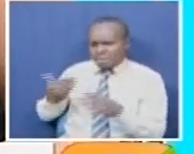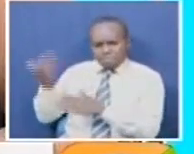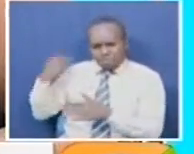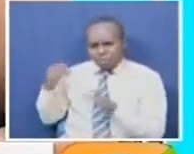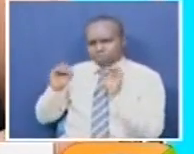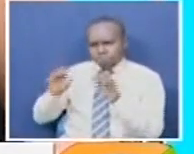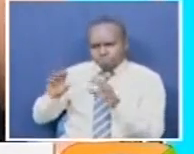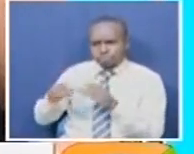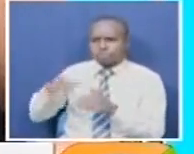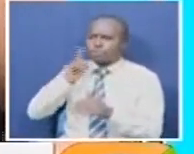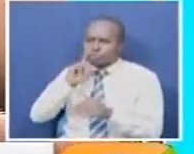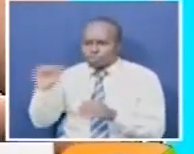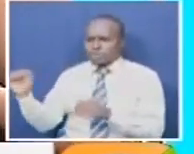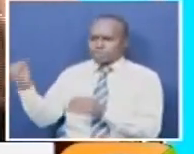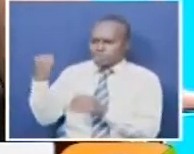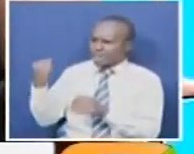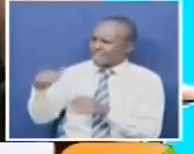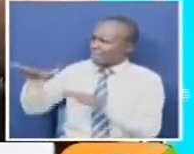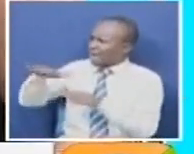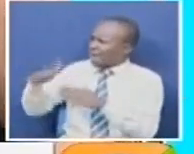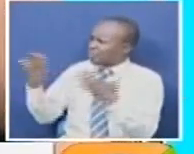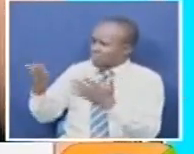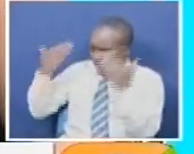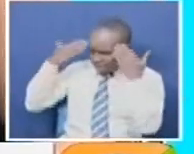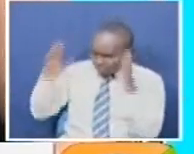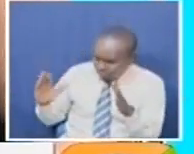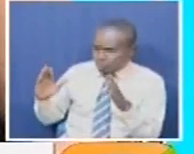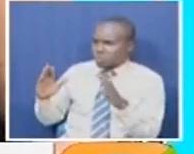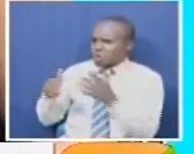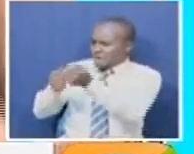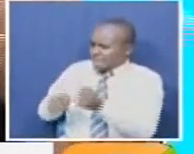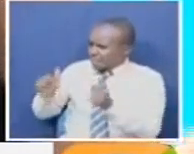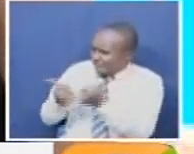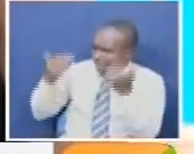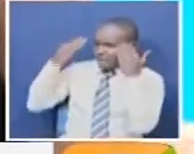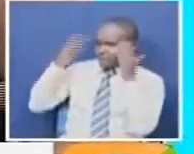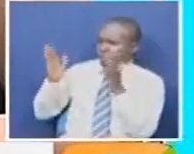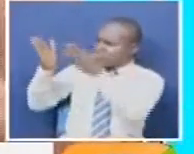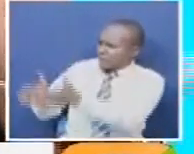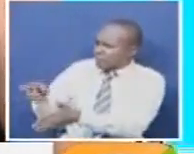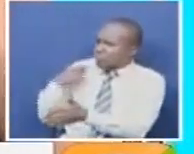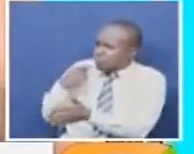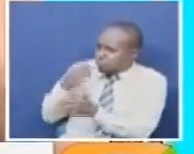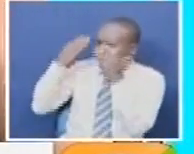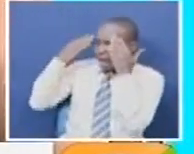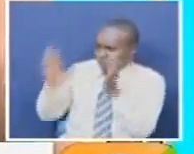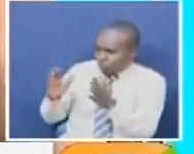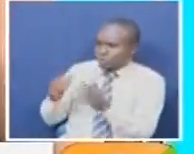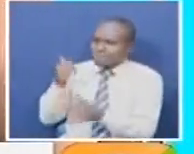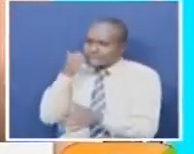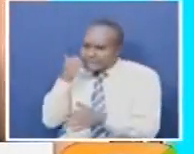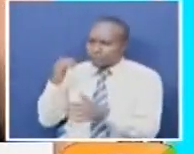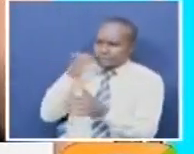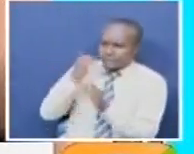and the next day I woke up in this strange place, I don't know if I was raped, I don't know the person that I was with. I don't know if I was infected, if at all